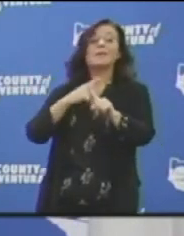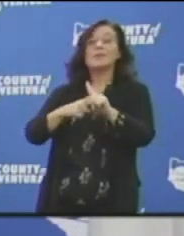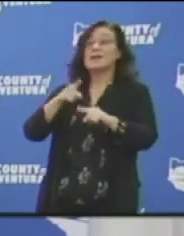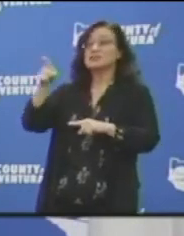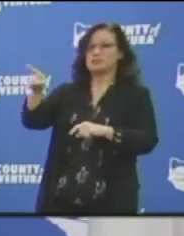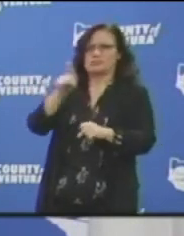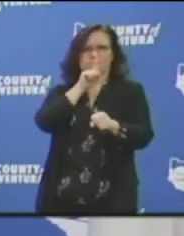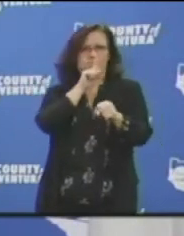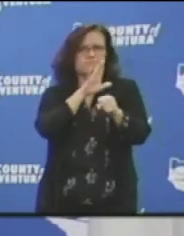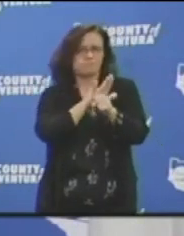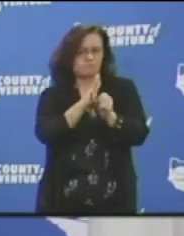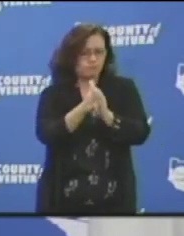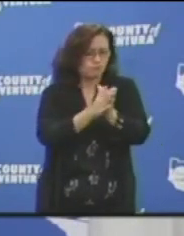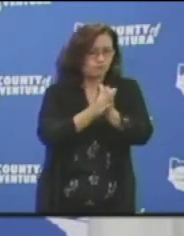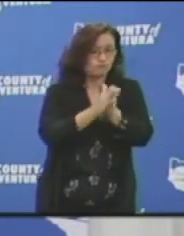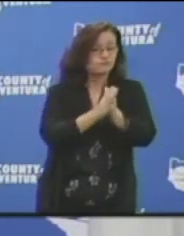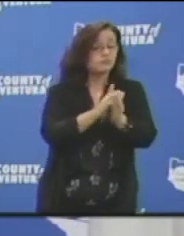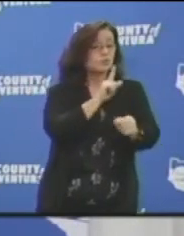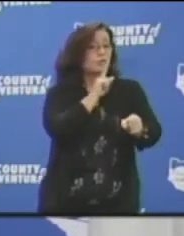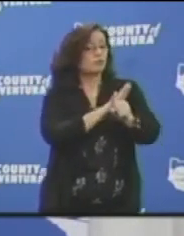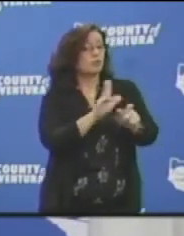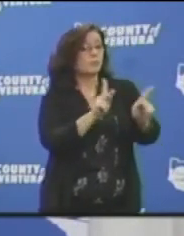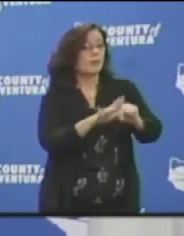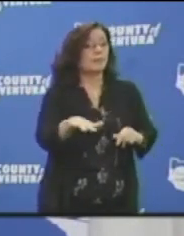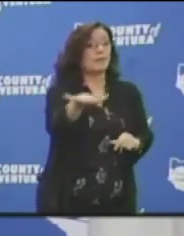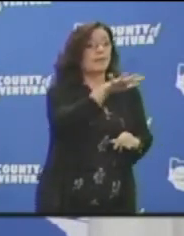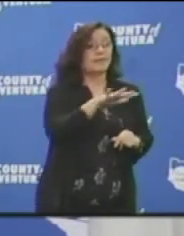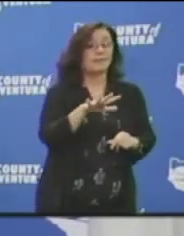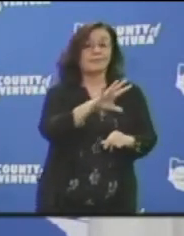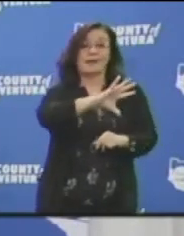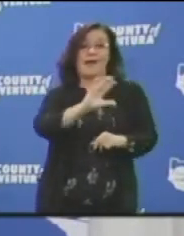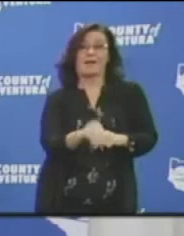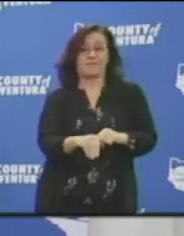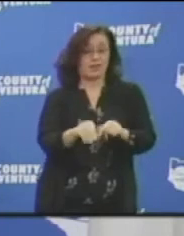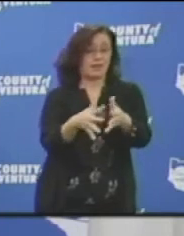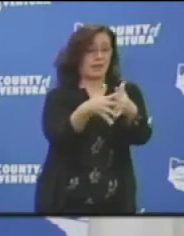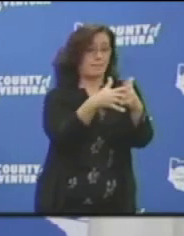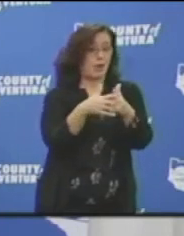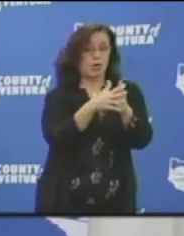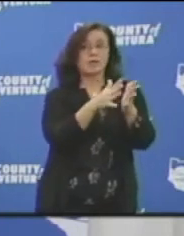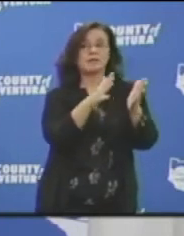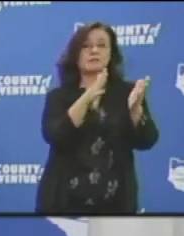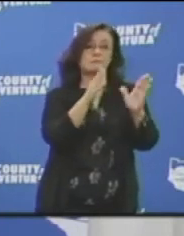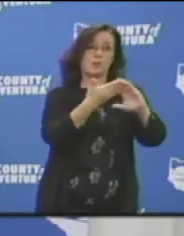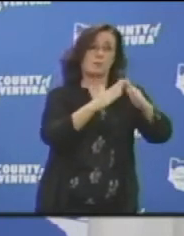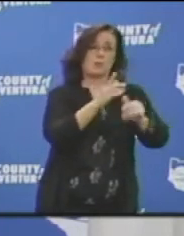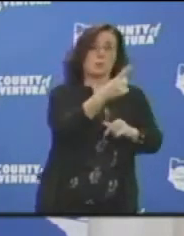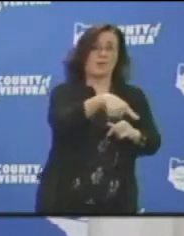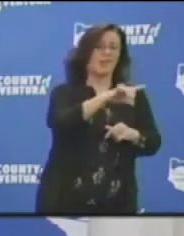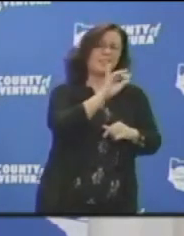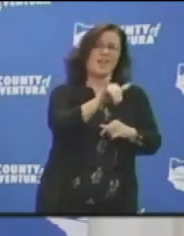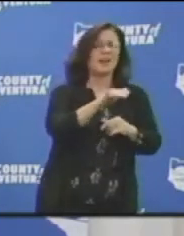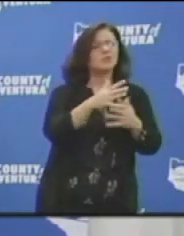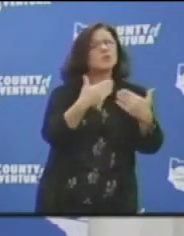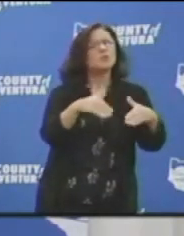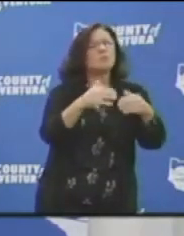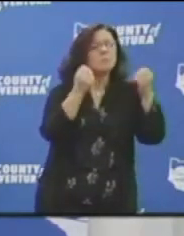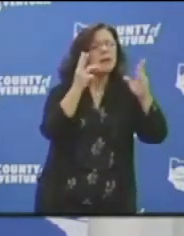the African American community, which is one of the hardest hit communities, get vaccinated.